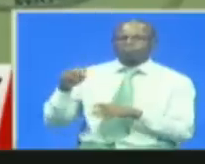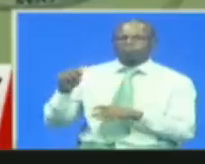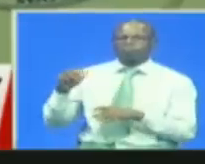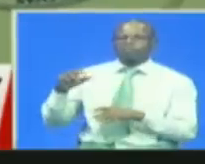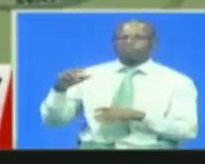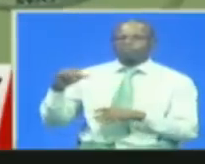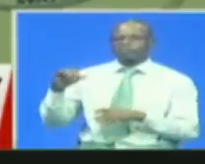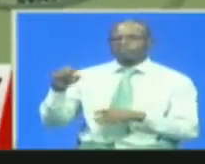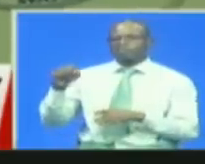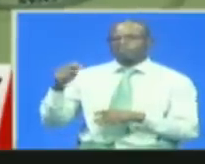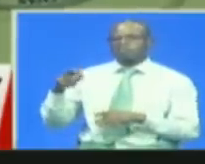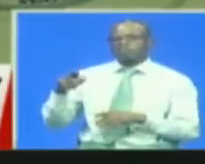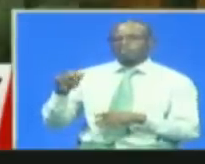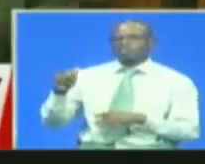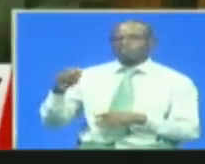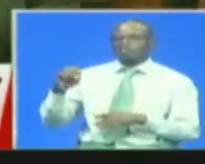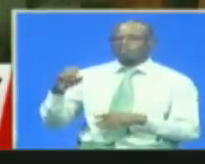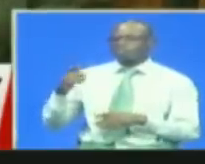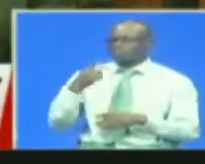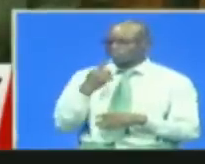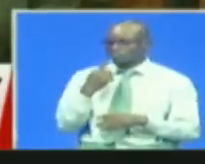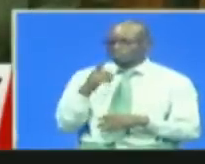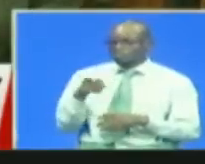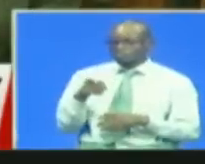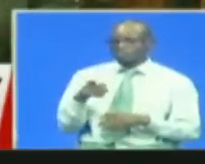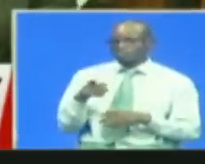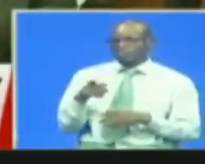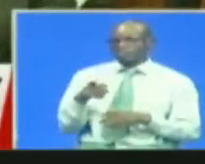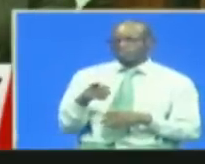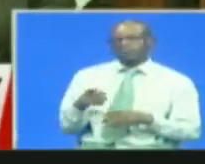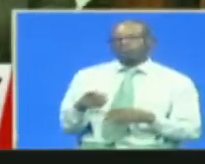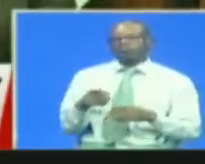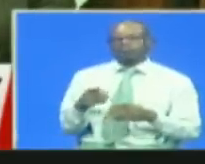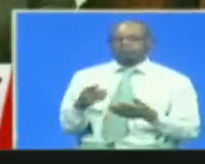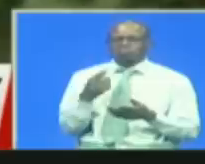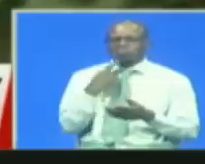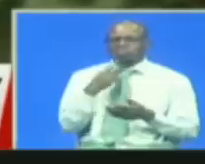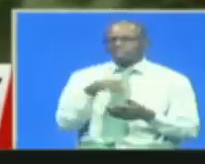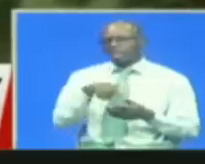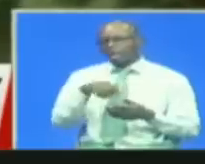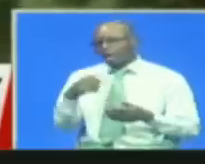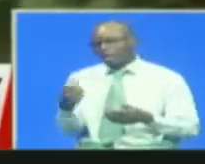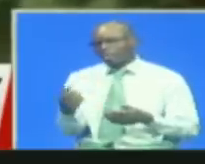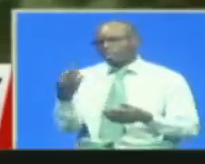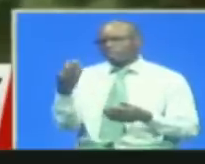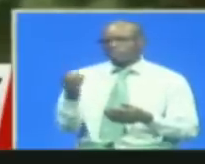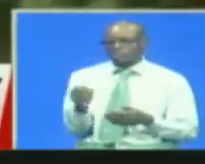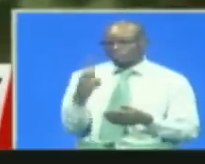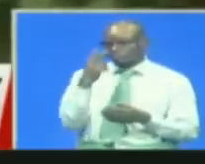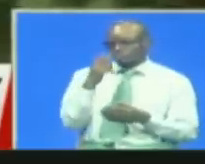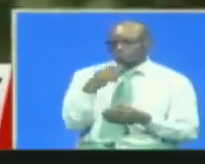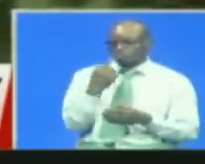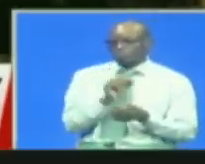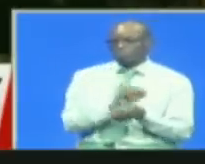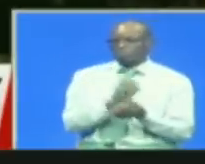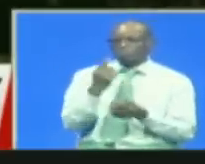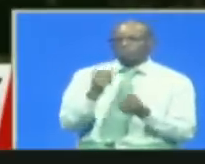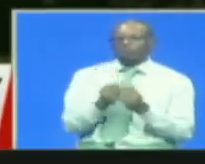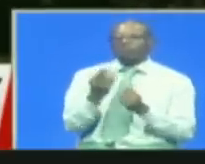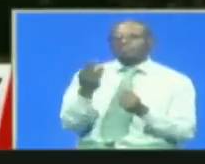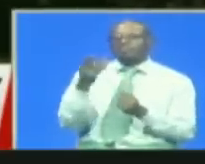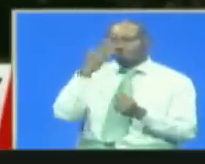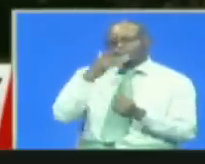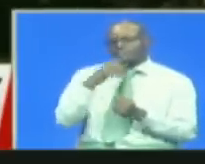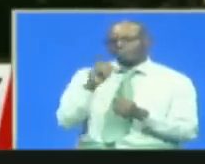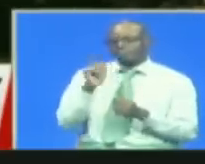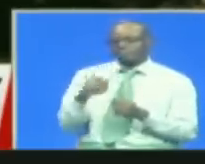May 27th. On the same day, another set of 38 suspects who are remanded for 14 days are set to appear in